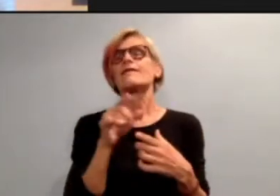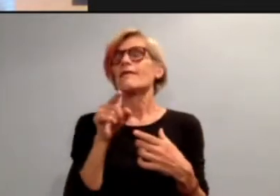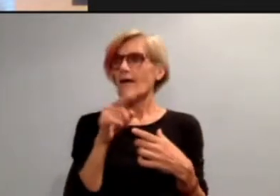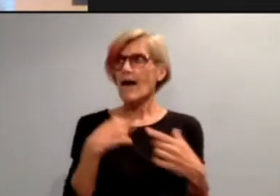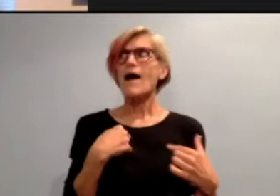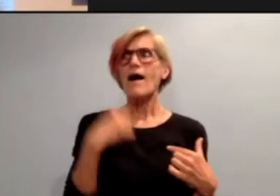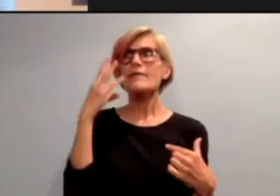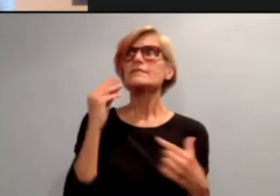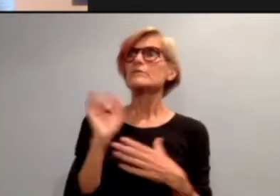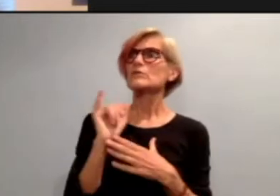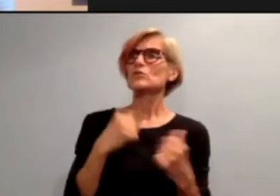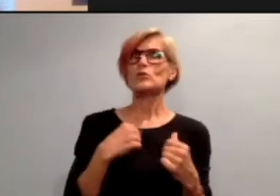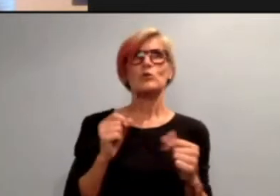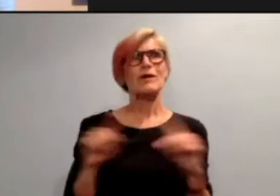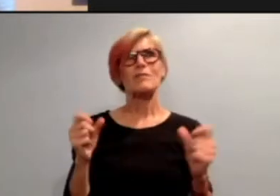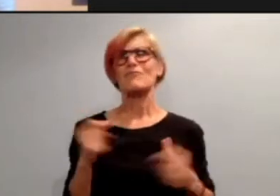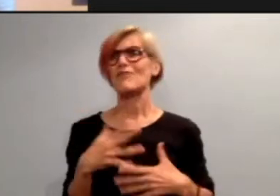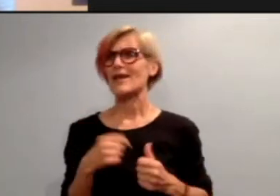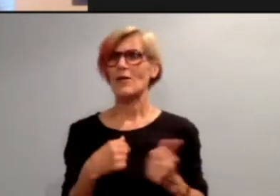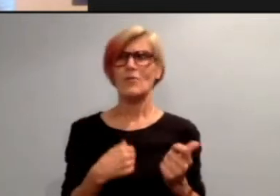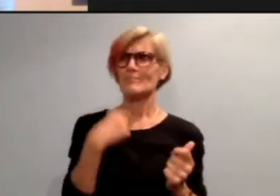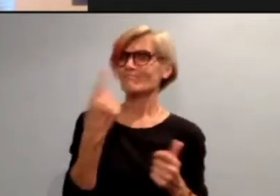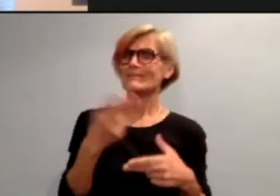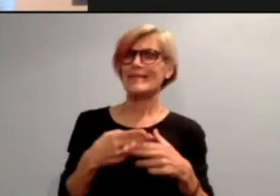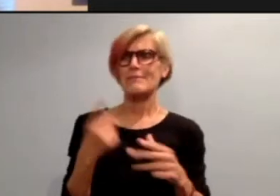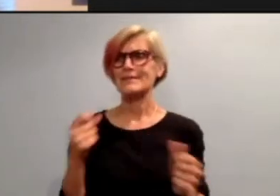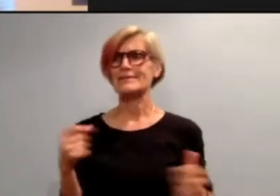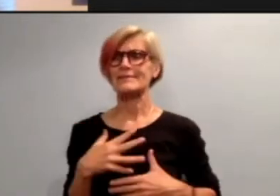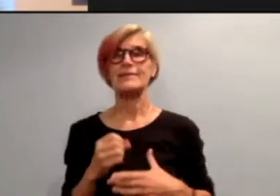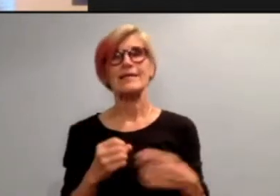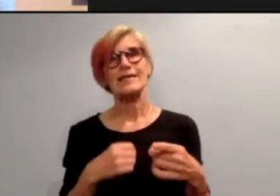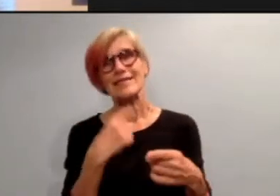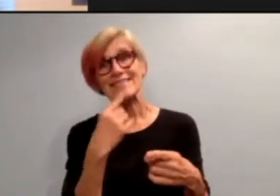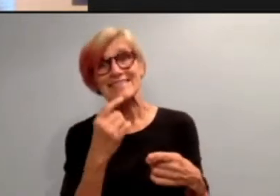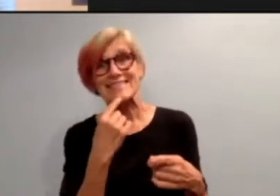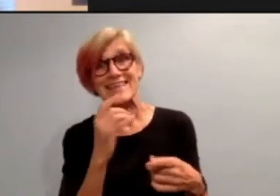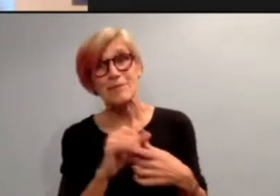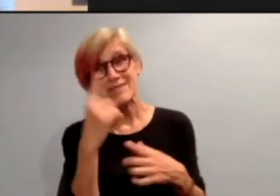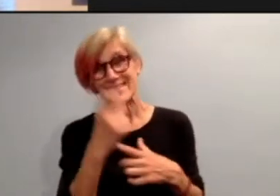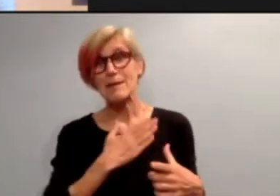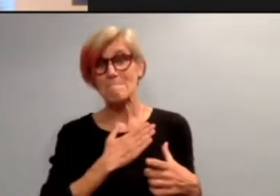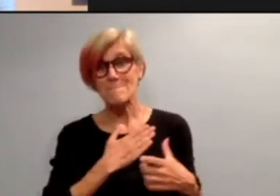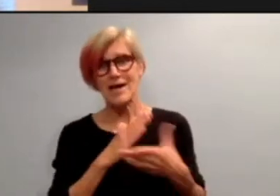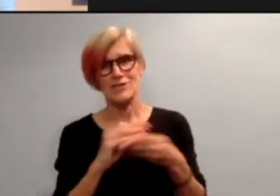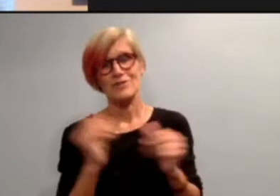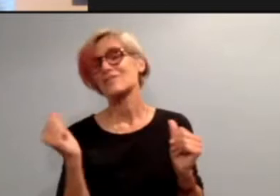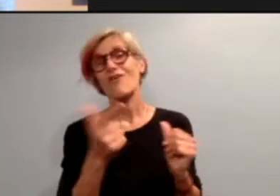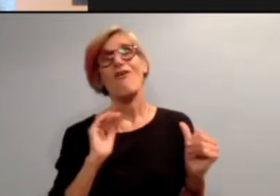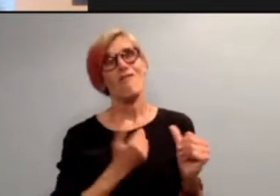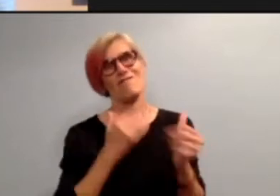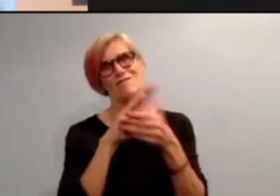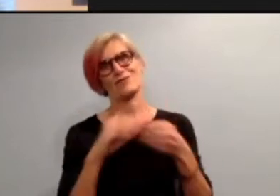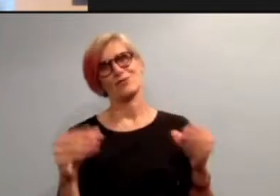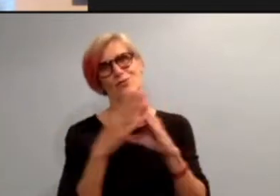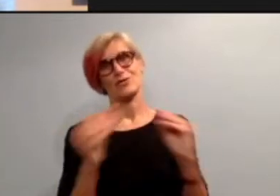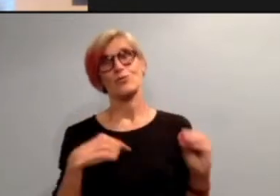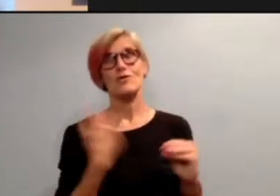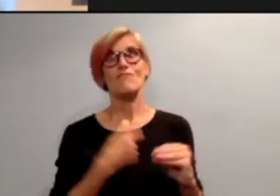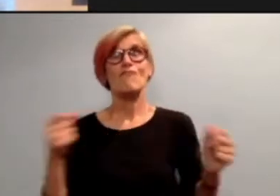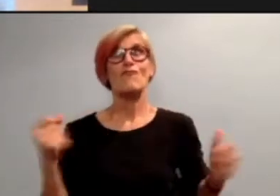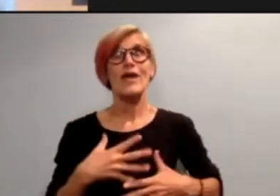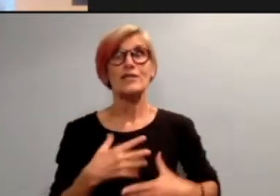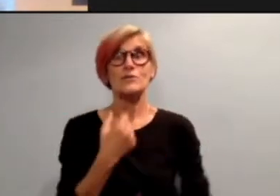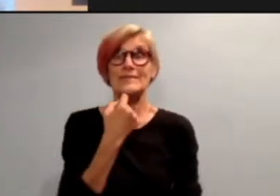that they're fearful to come forward. And I say that because that is my story. That is all of our stories, that we were fearful of coming forward